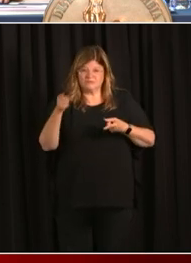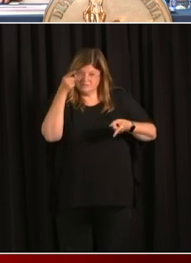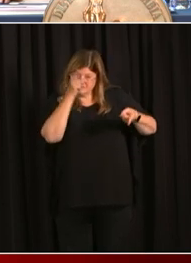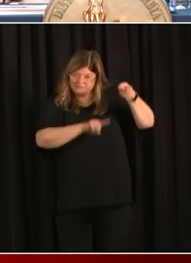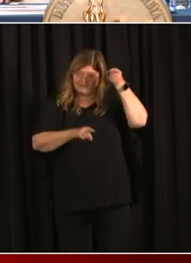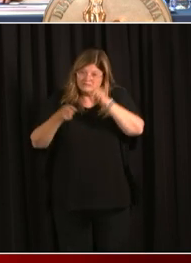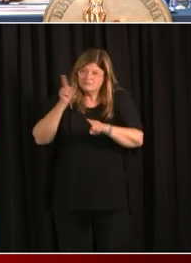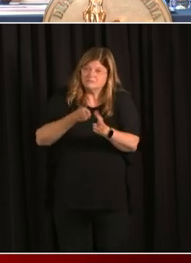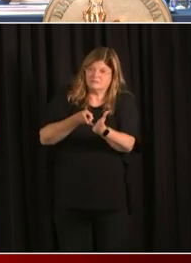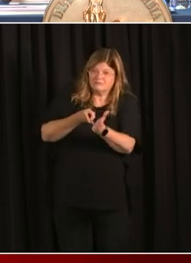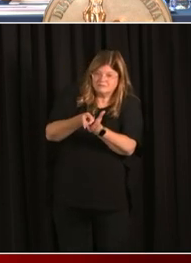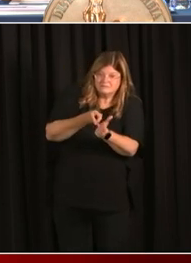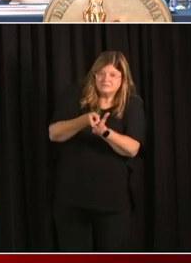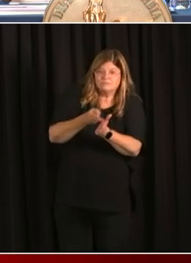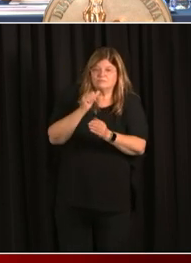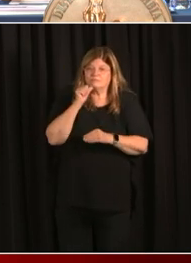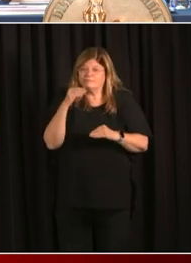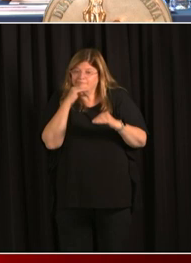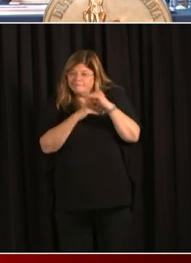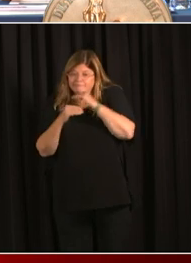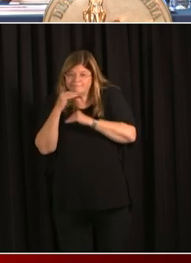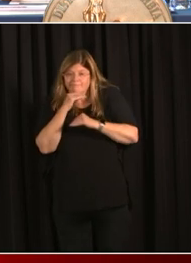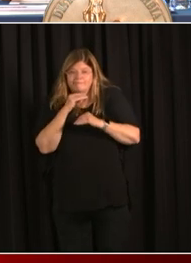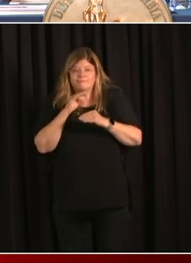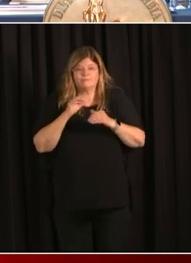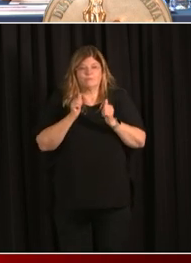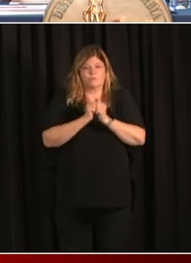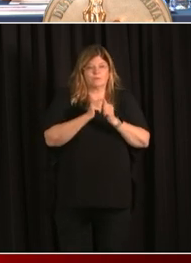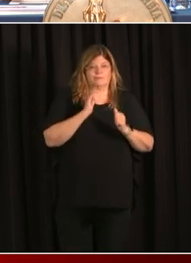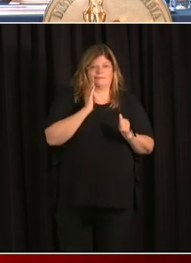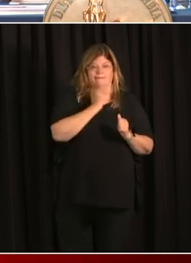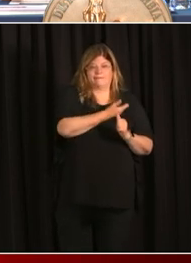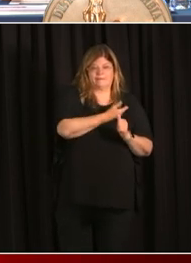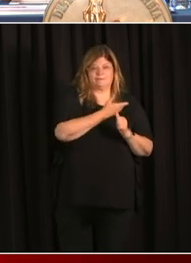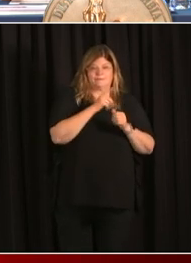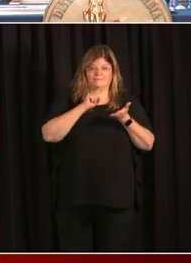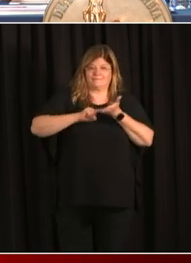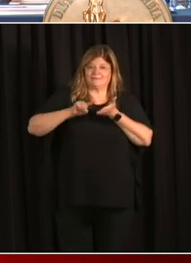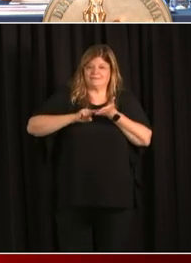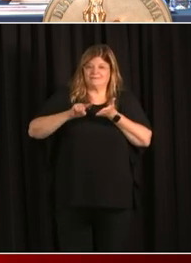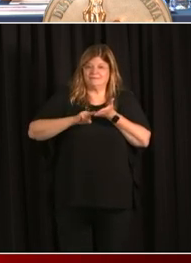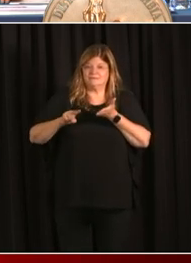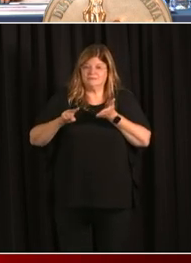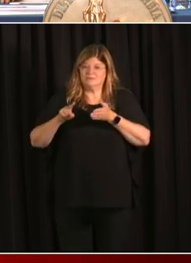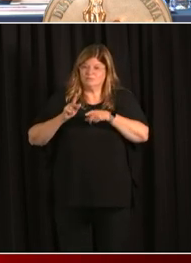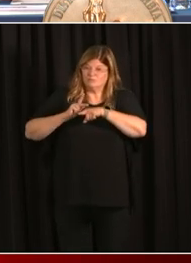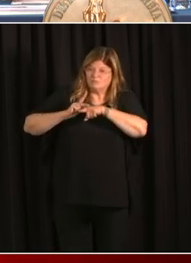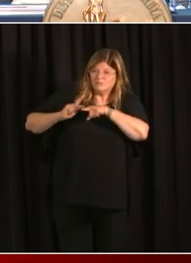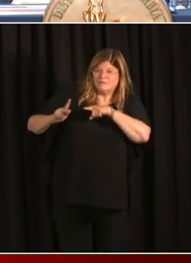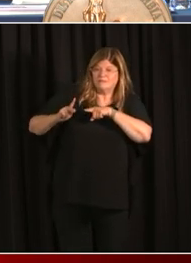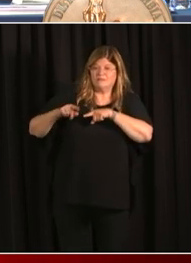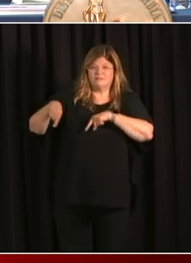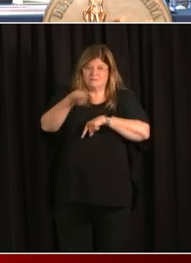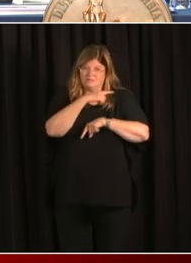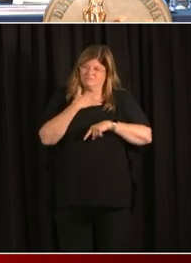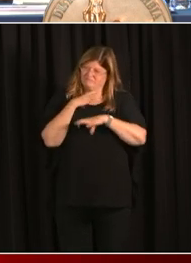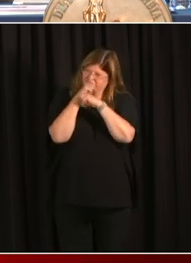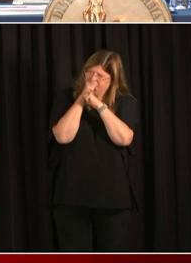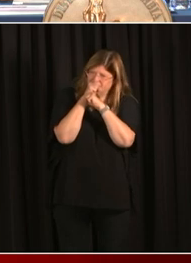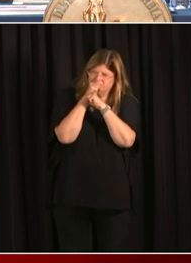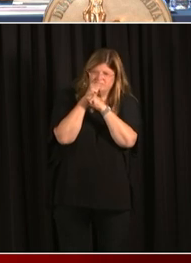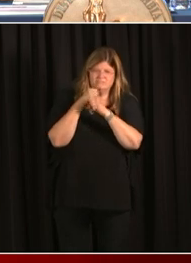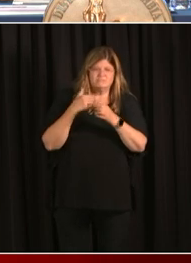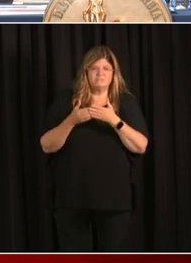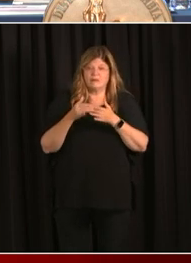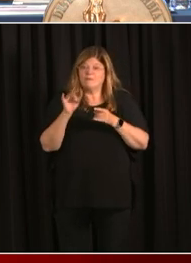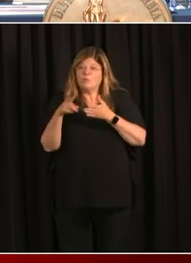be honest. Our investigators are highly professional and confidential, and they know how to work